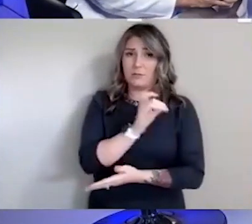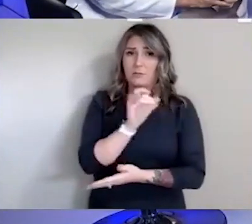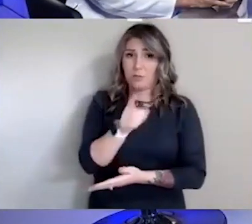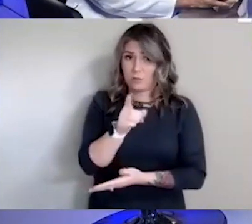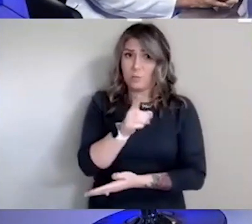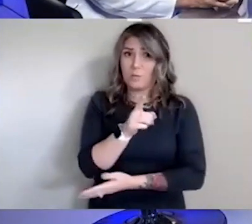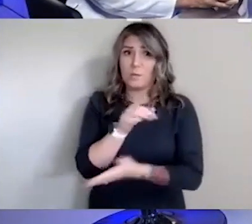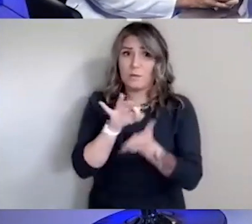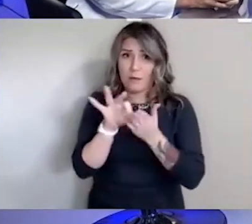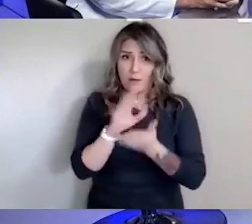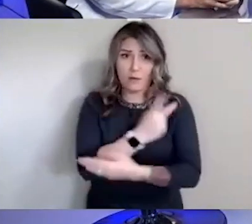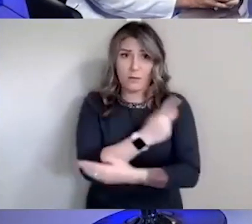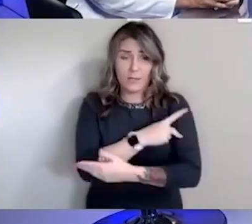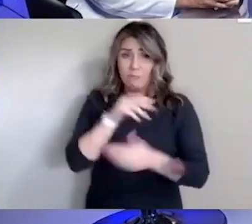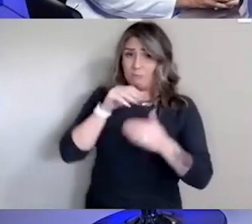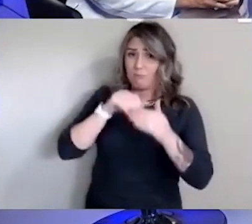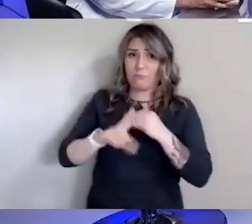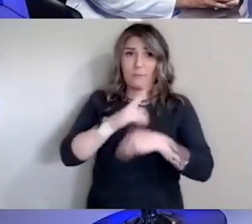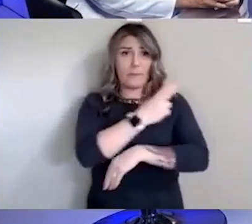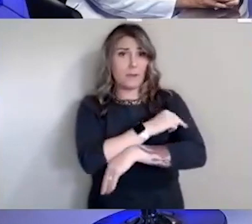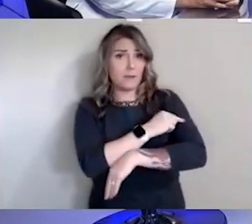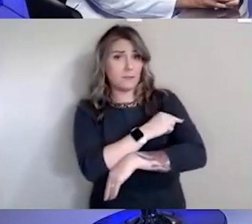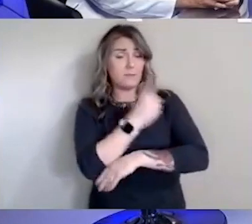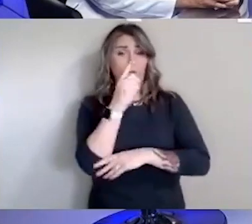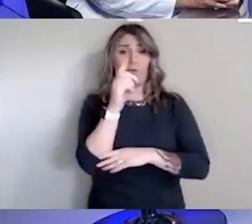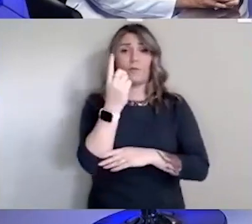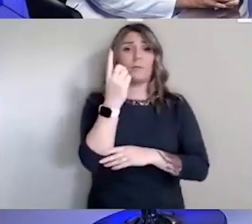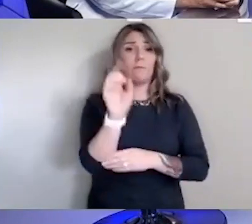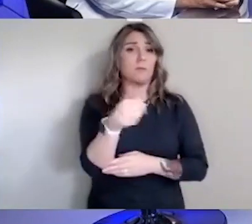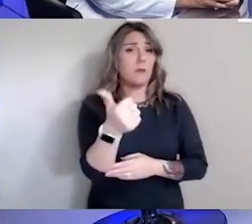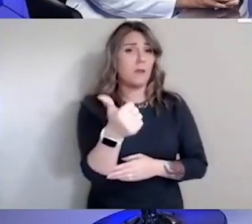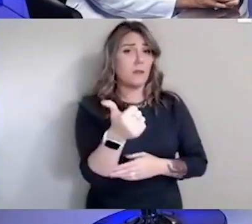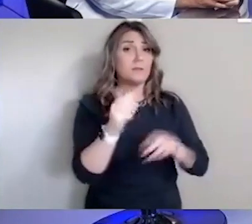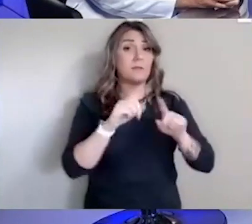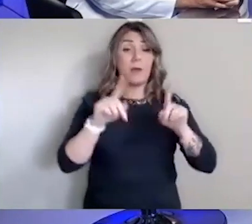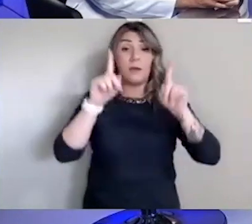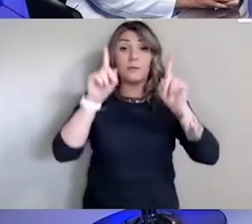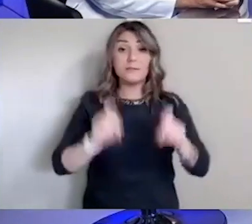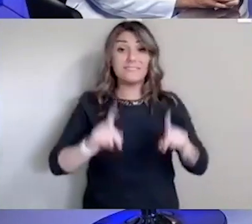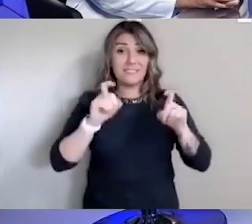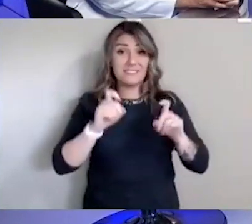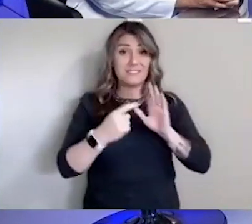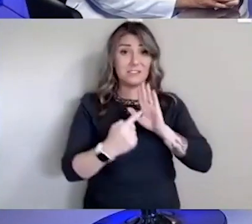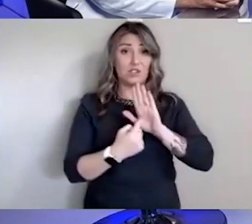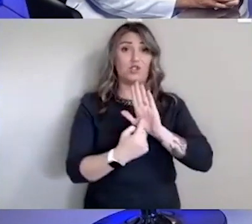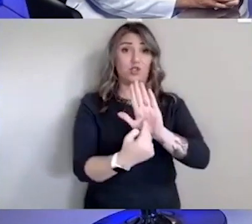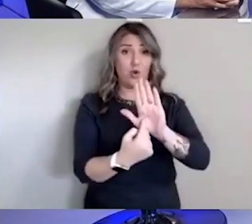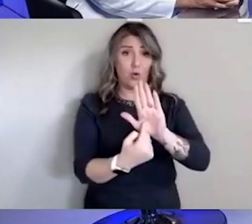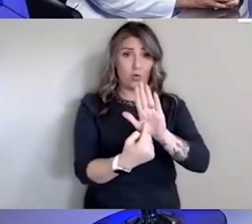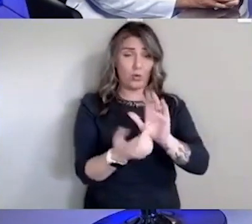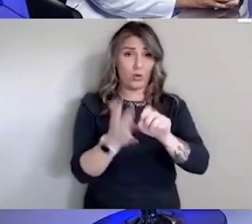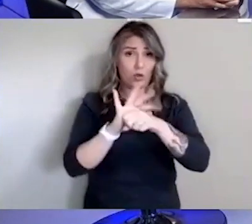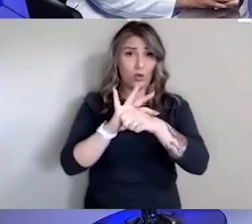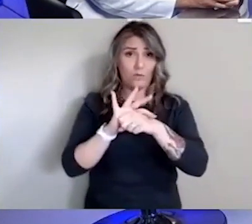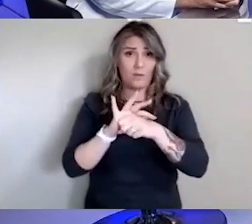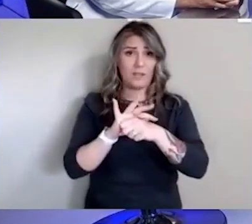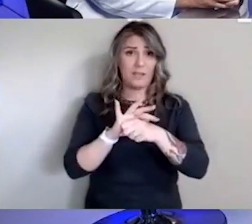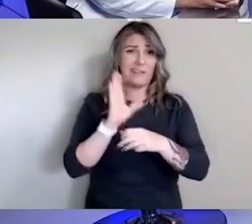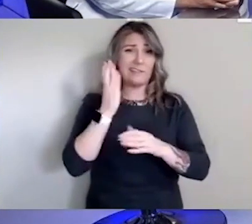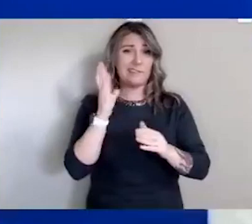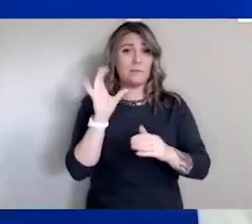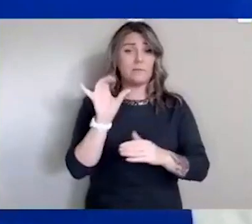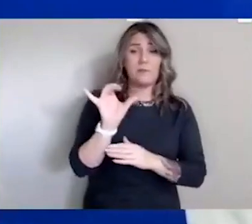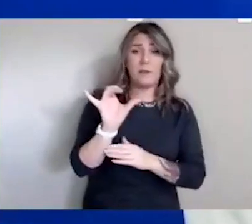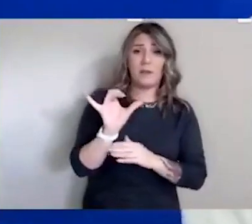that came into the hospital for something else, but screening showed COVID as COVID patients? Seems like you've changed the process. Yeah, actually, we haven't